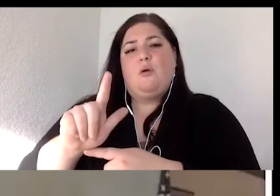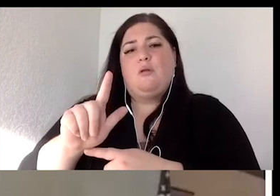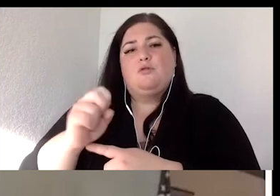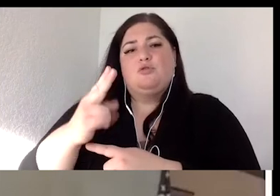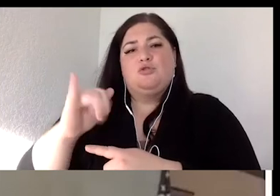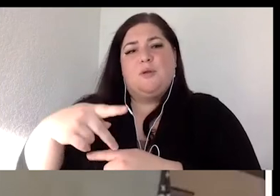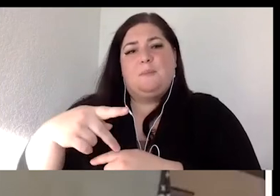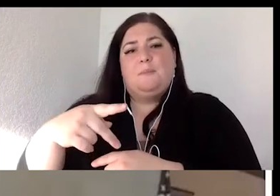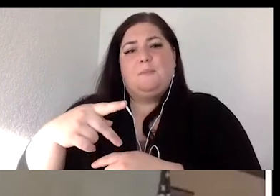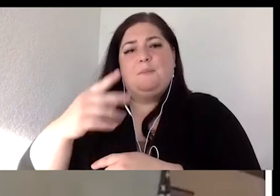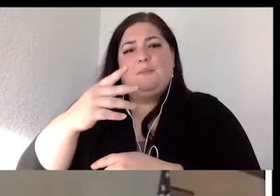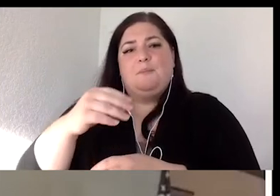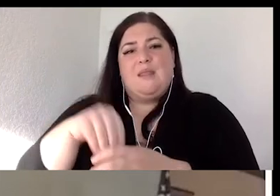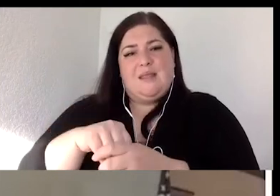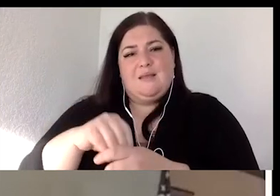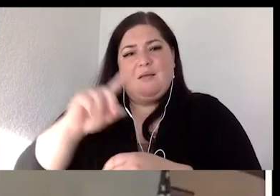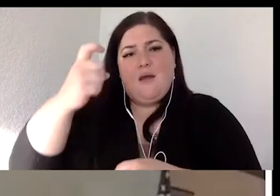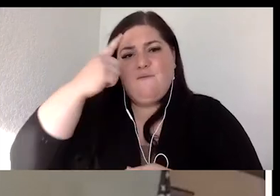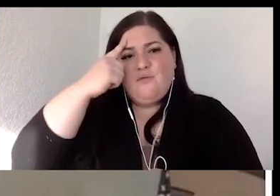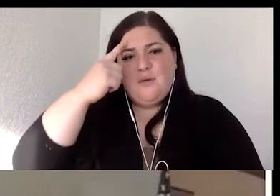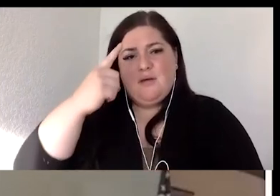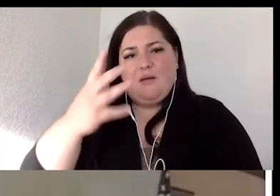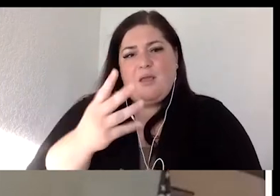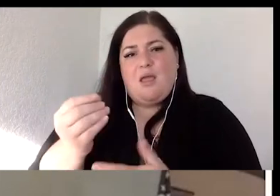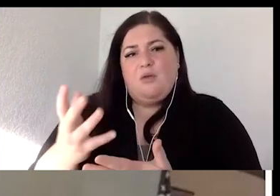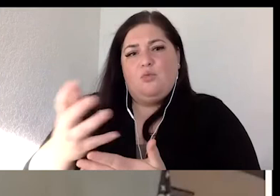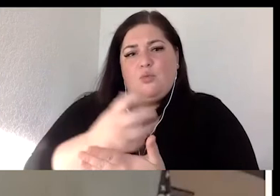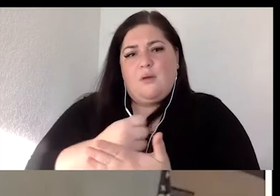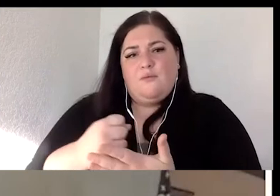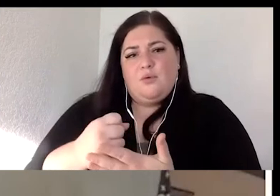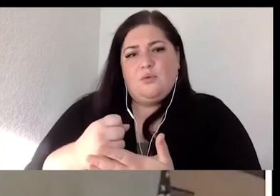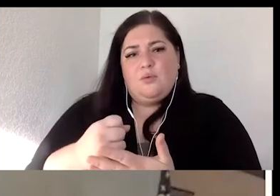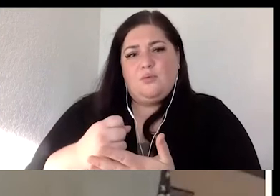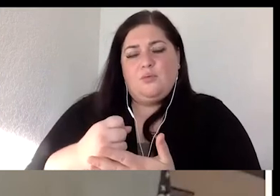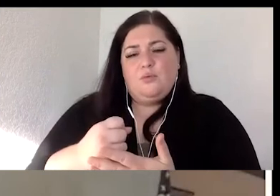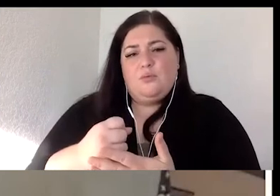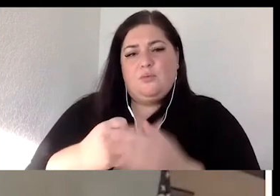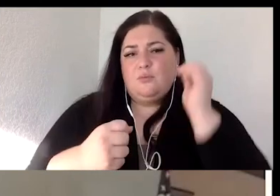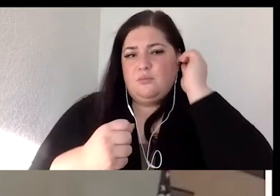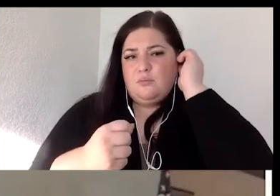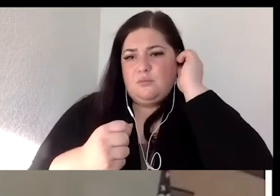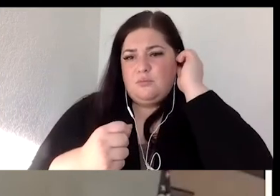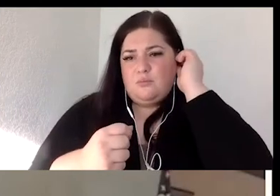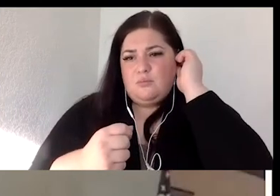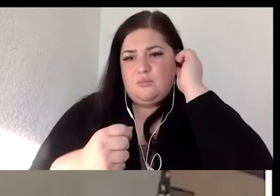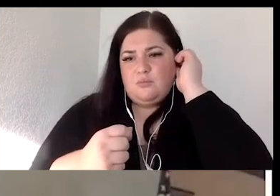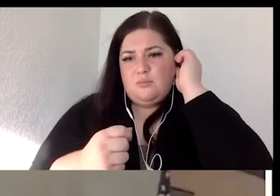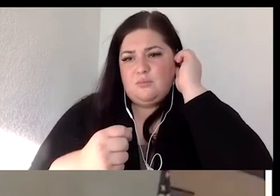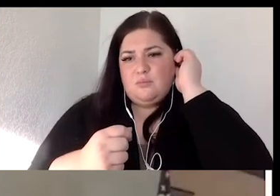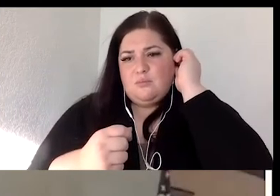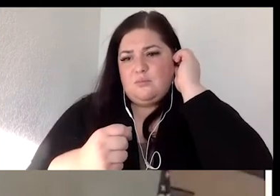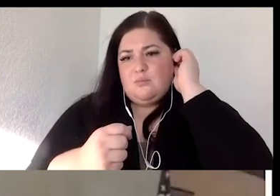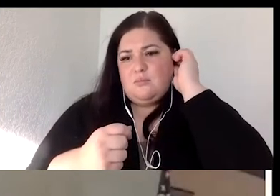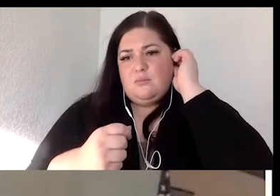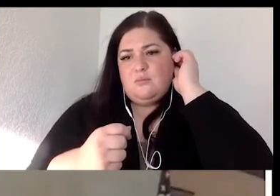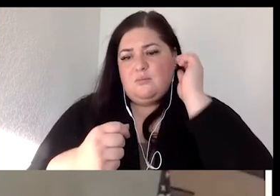dollars than outcomes, than on revenue streams than public policy. That's probably a speech